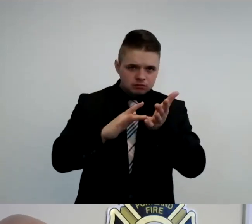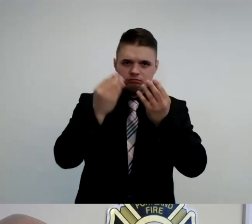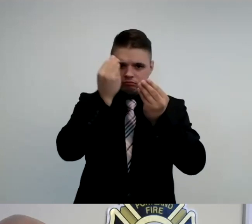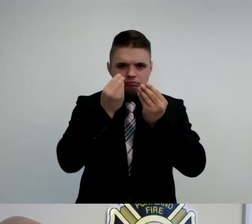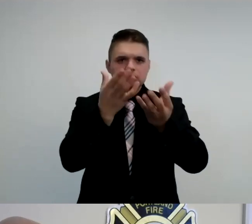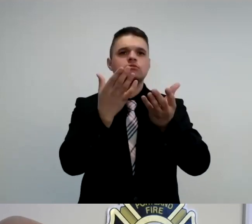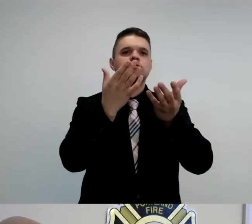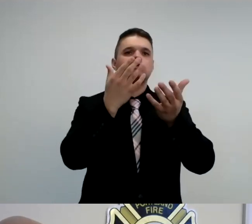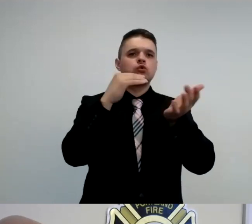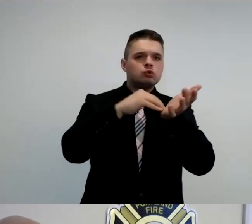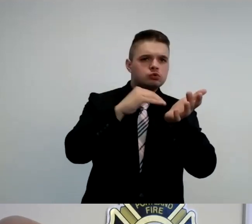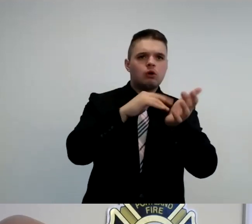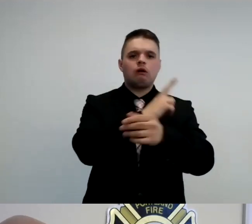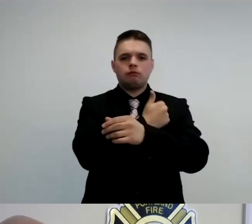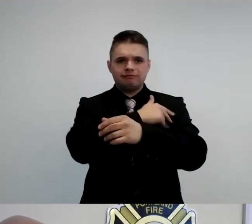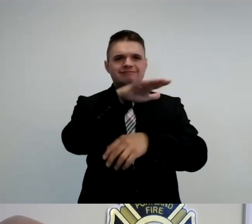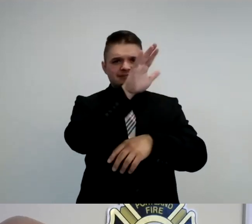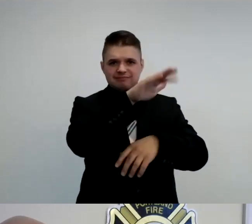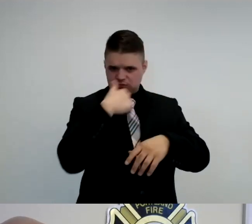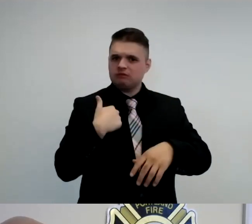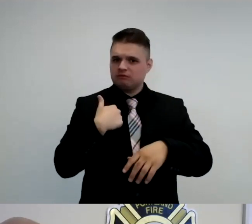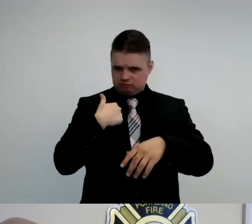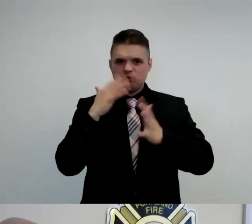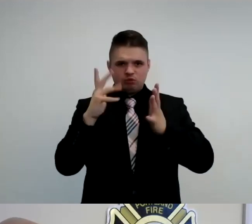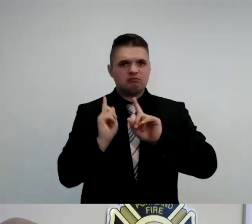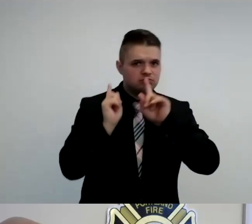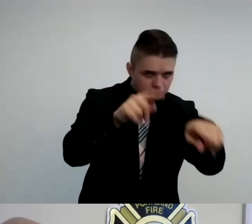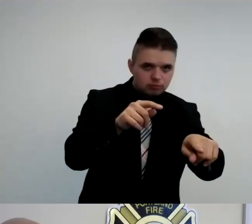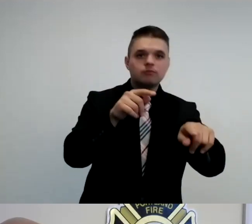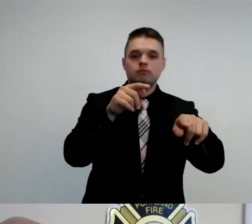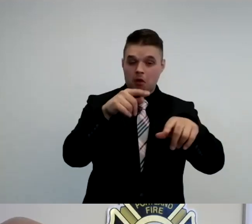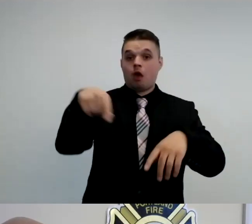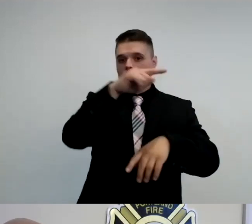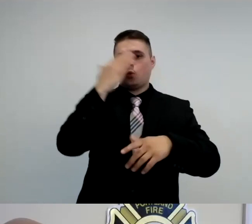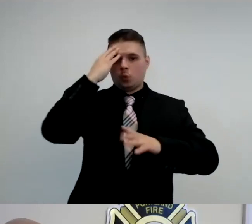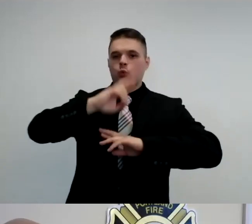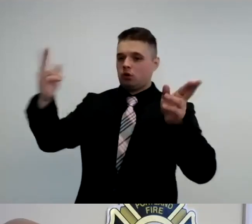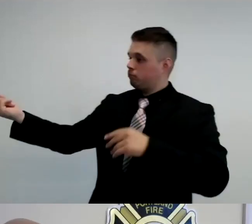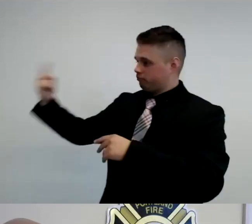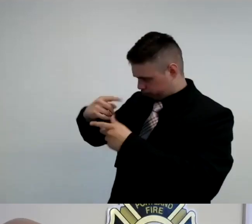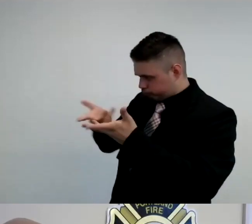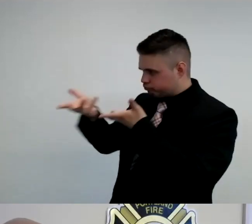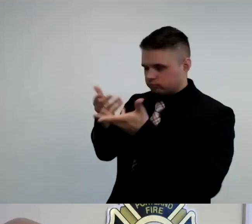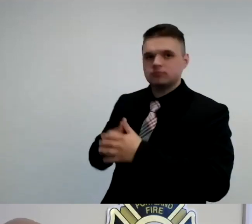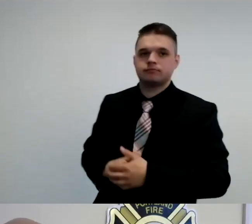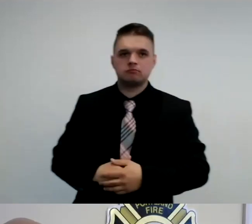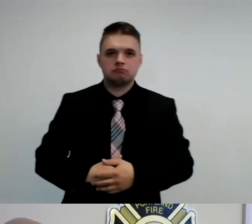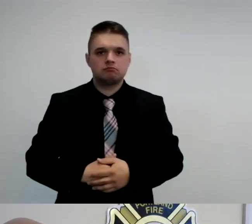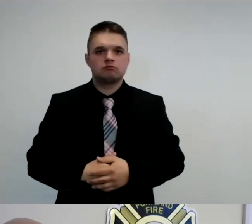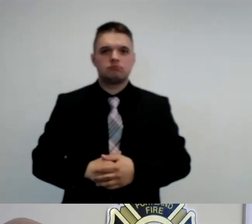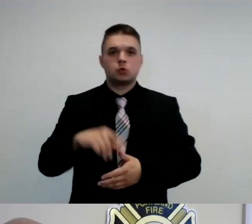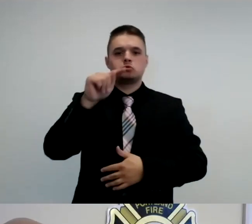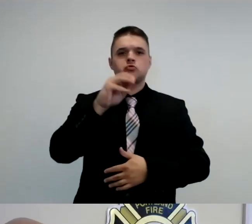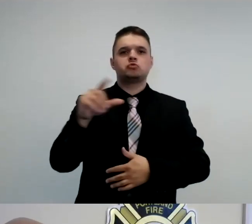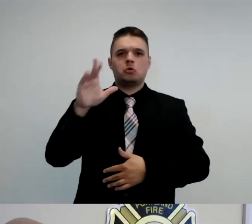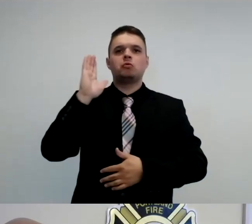To be clear, if people need medical help and their local hospital is experiencing a surge, the tool will send them another facility where they can